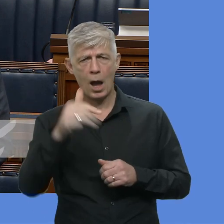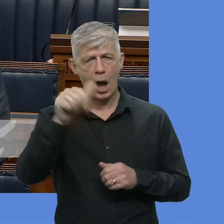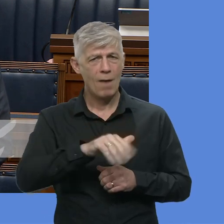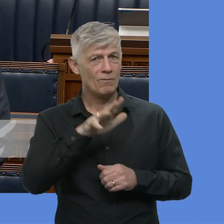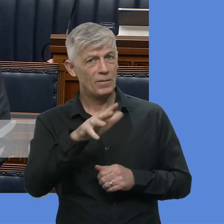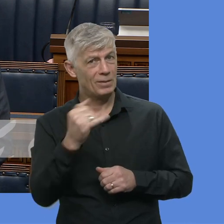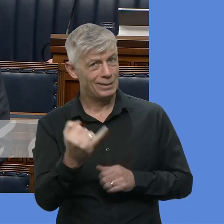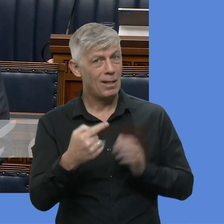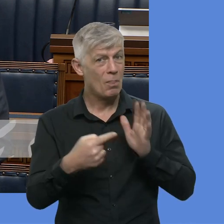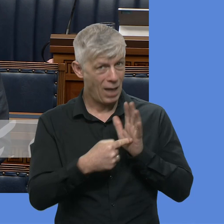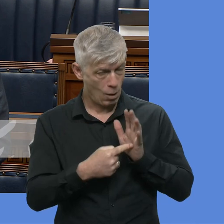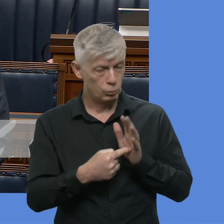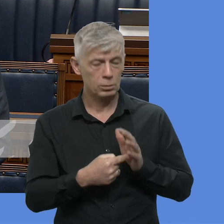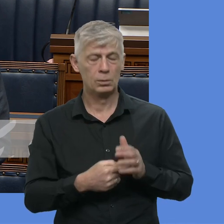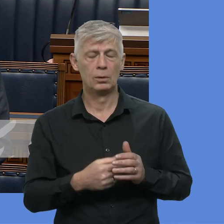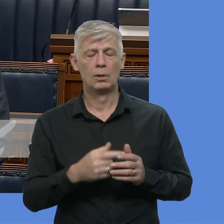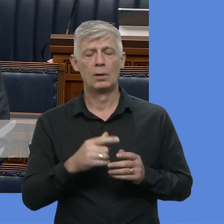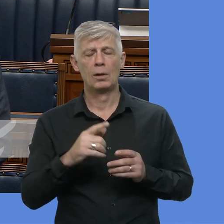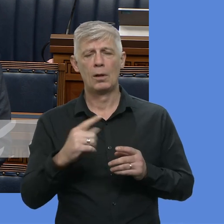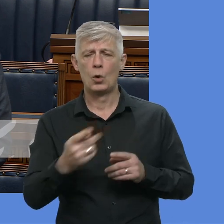£156,000, and the year after that was